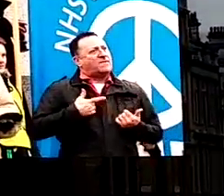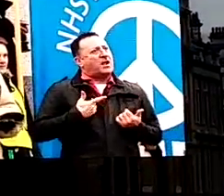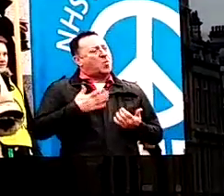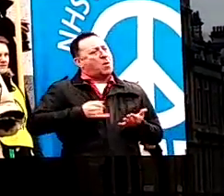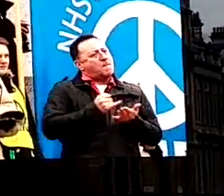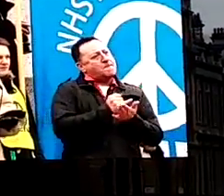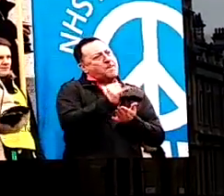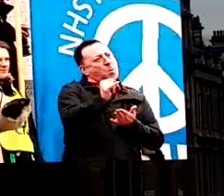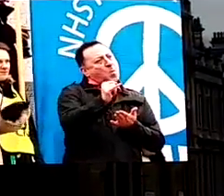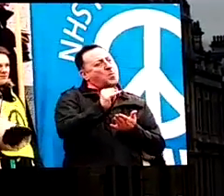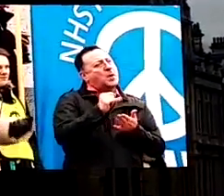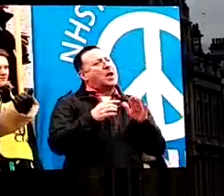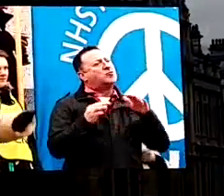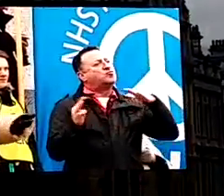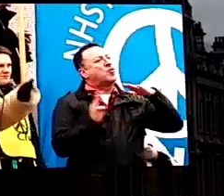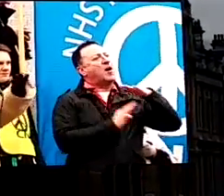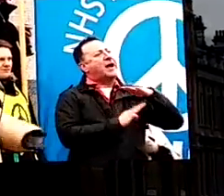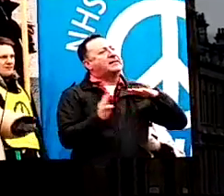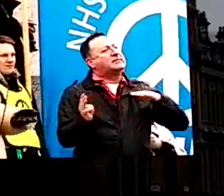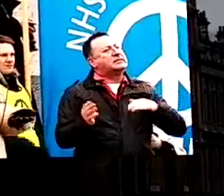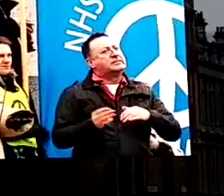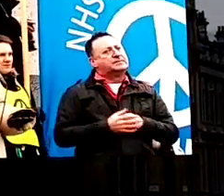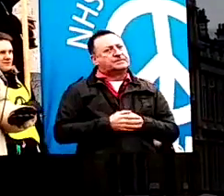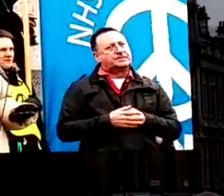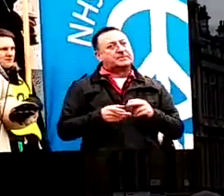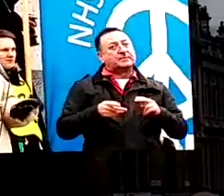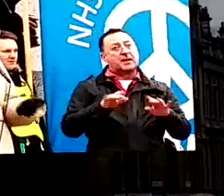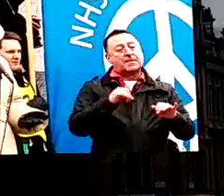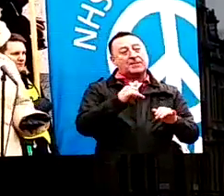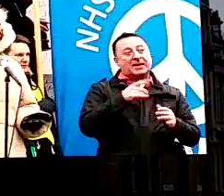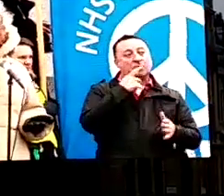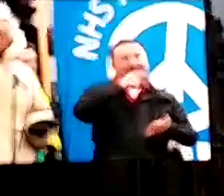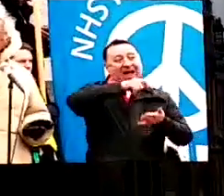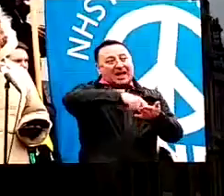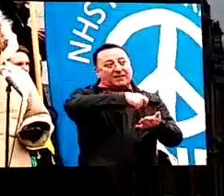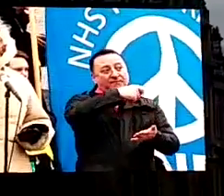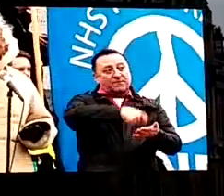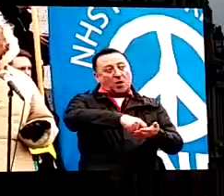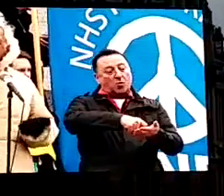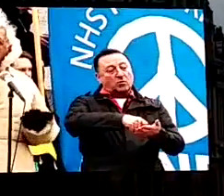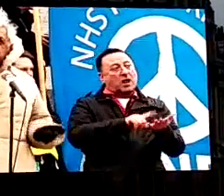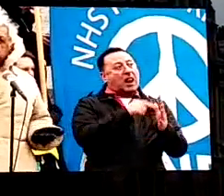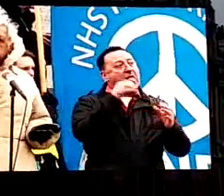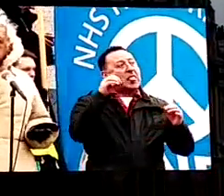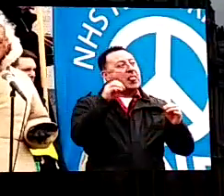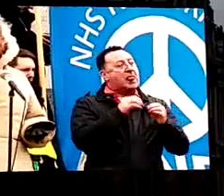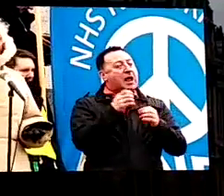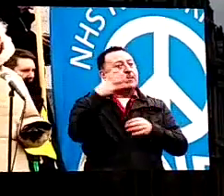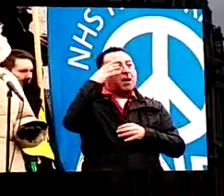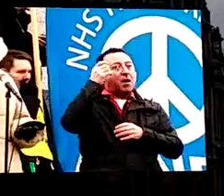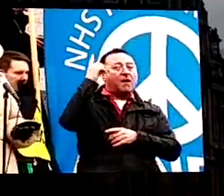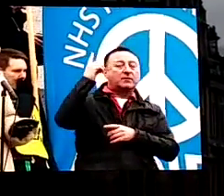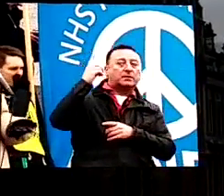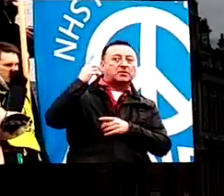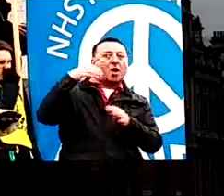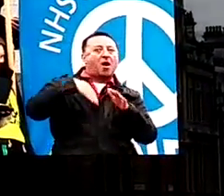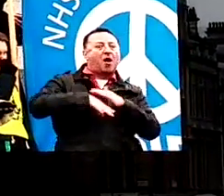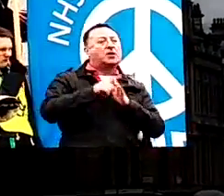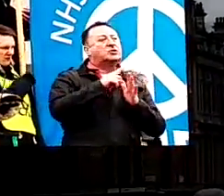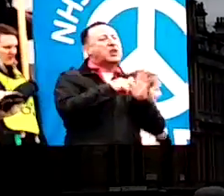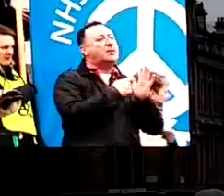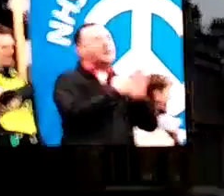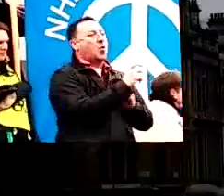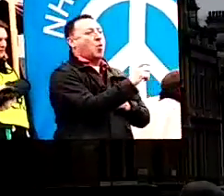missile. And were we to elect a Labour government under the leadership of